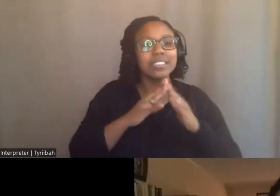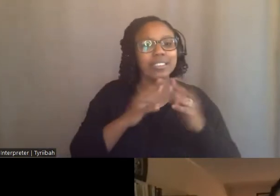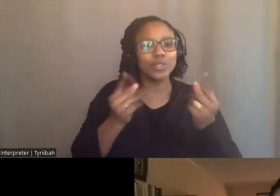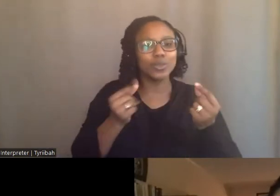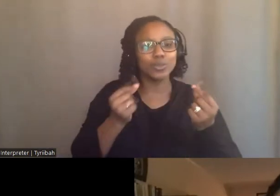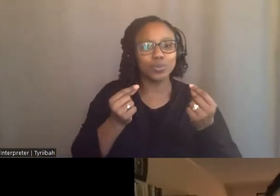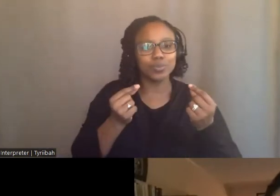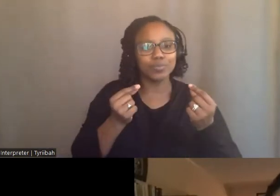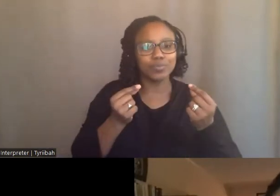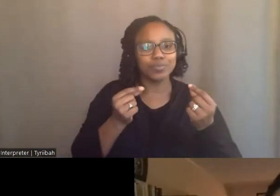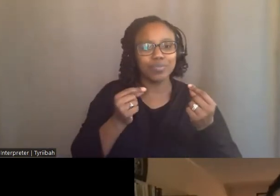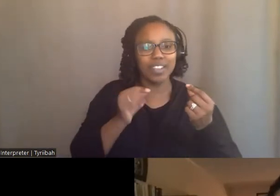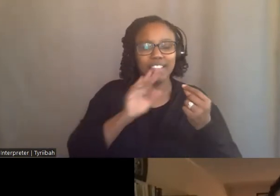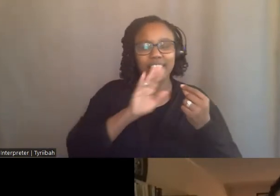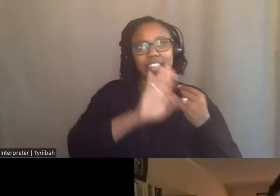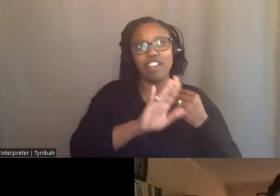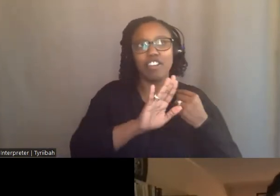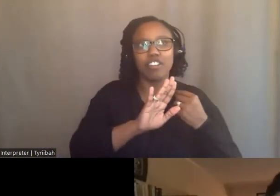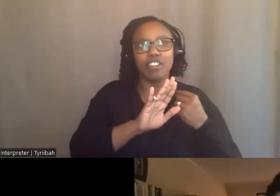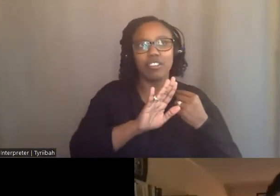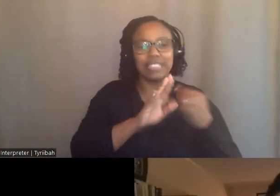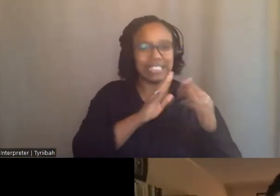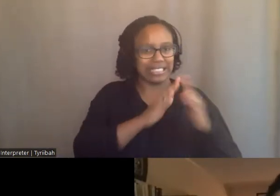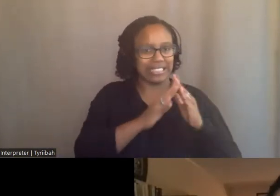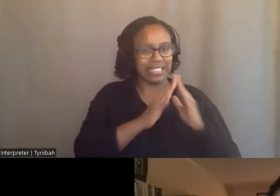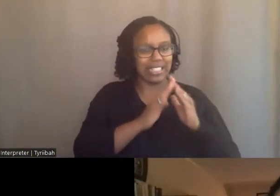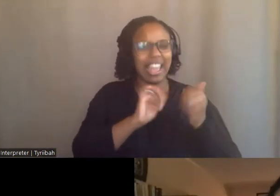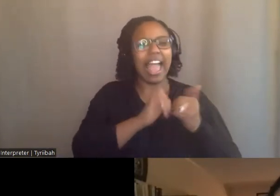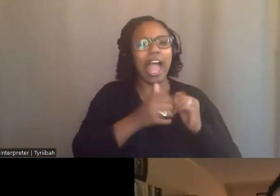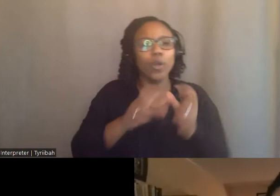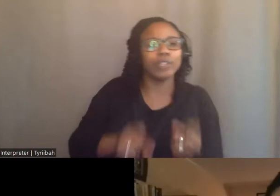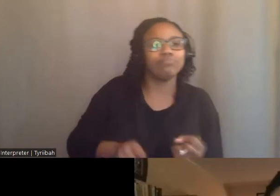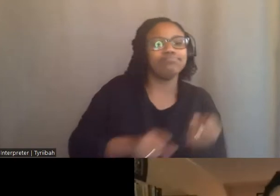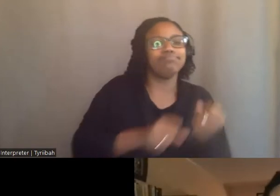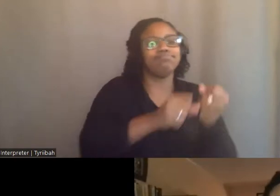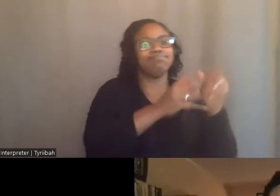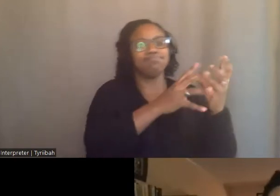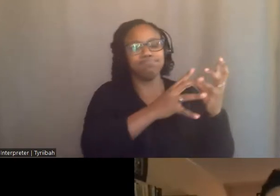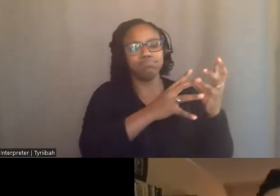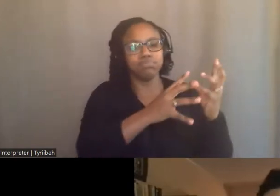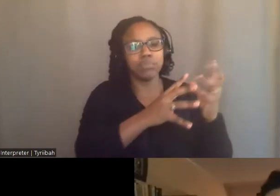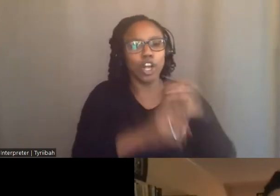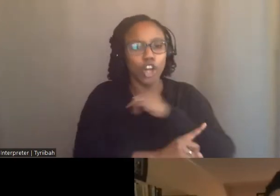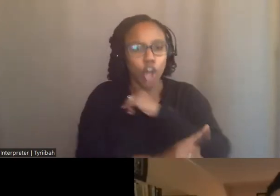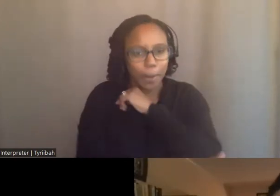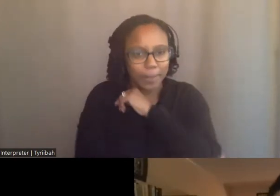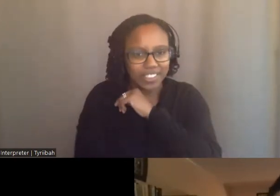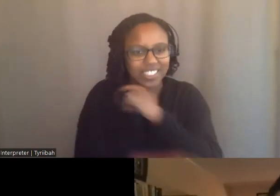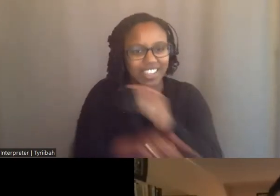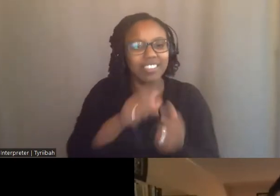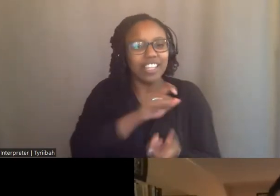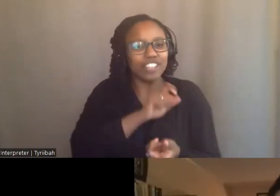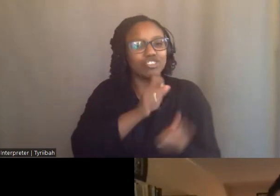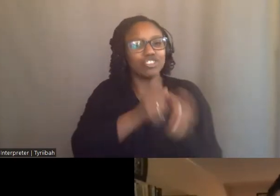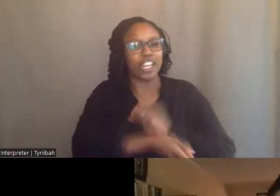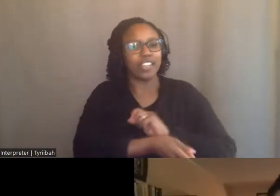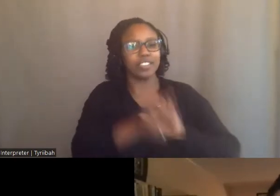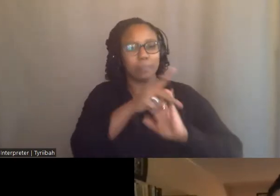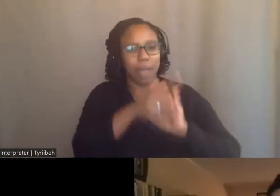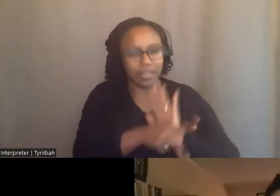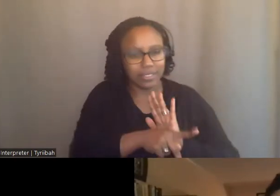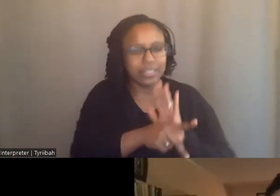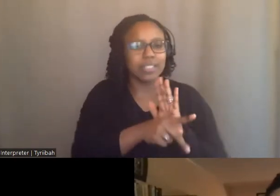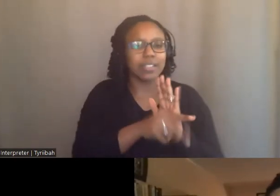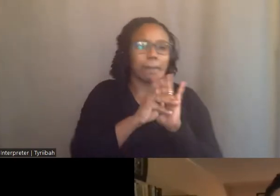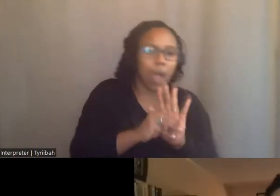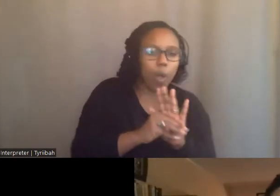its model for disposing of garbage. The city met with the Young Lords on a number of